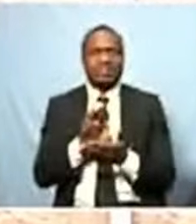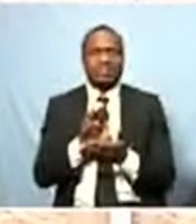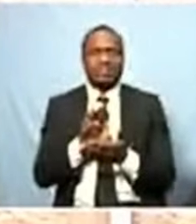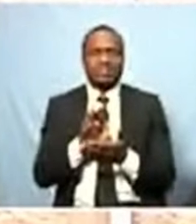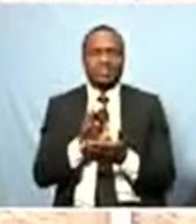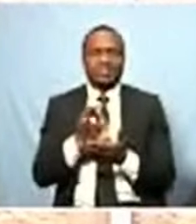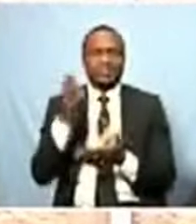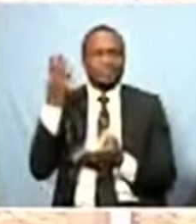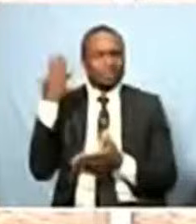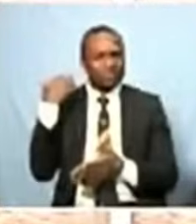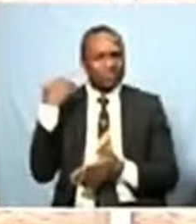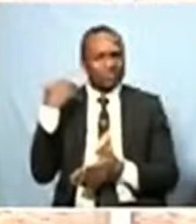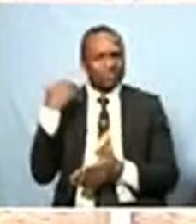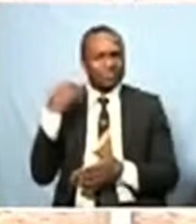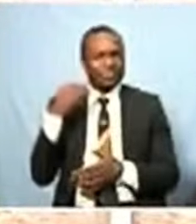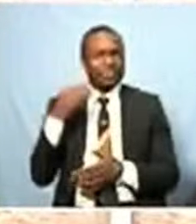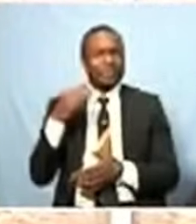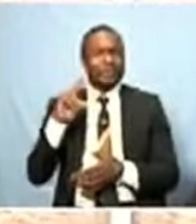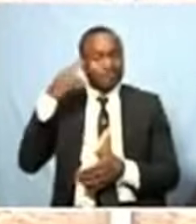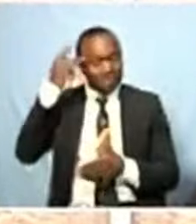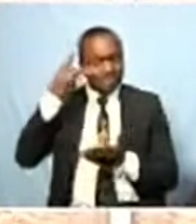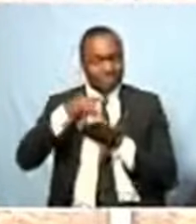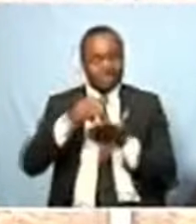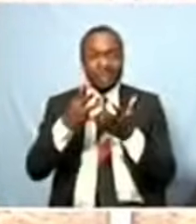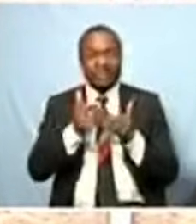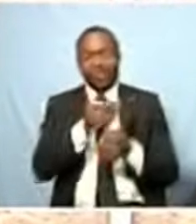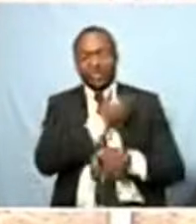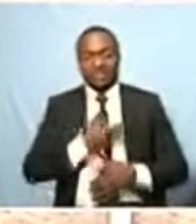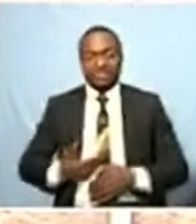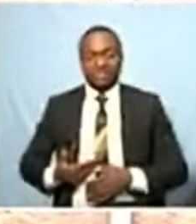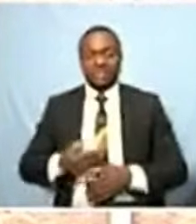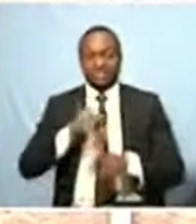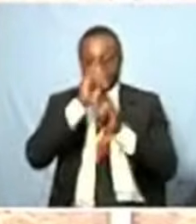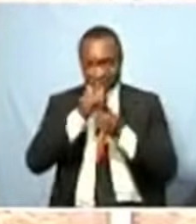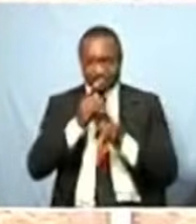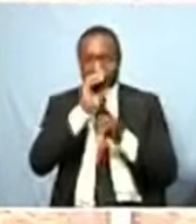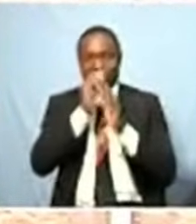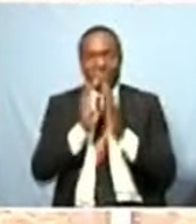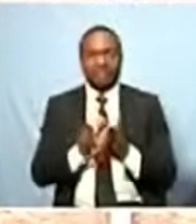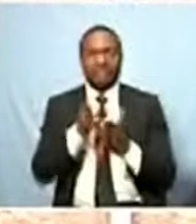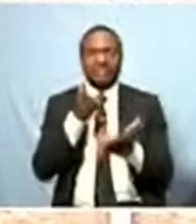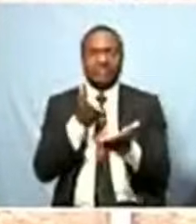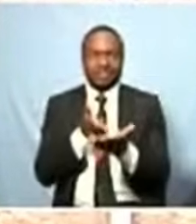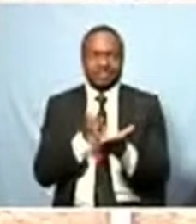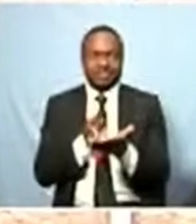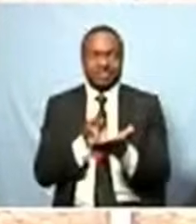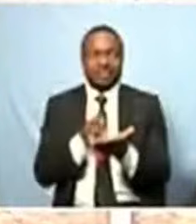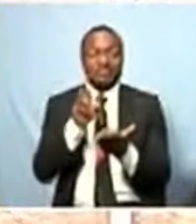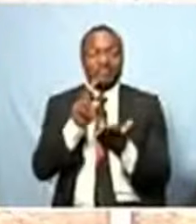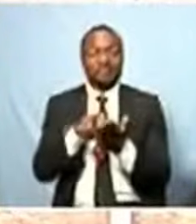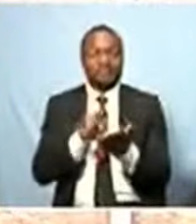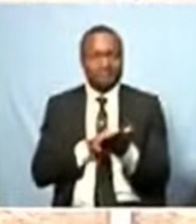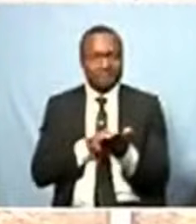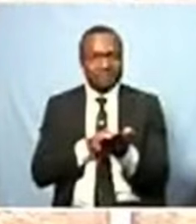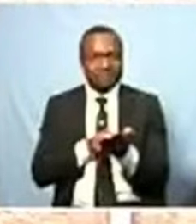party? I think you're serious ruling, Madam Speaker. This premise on